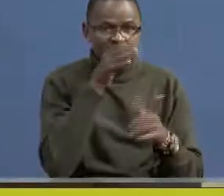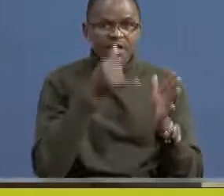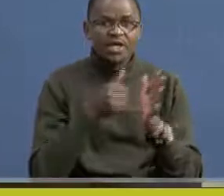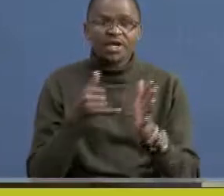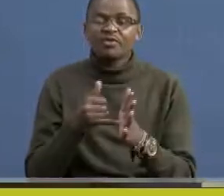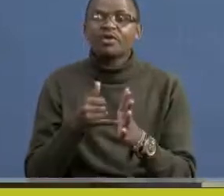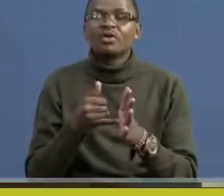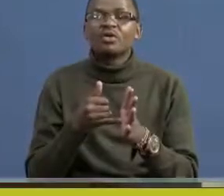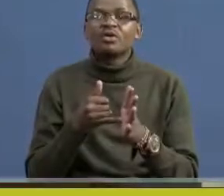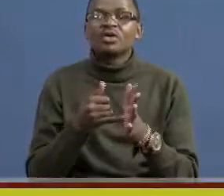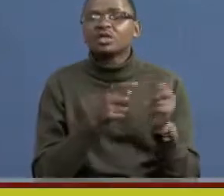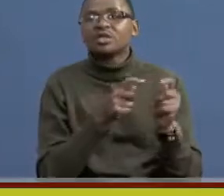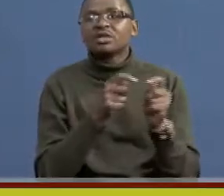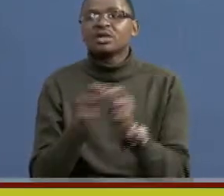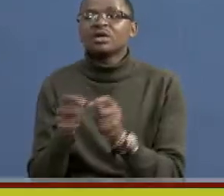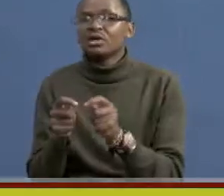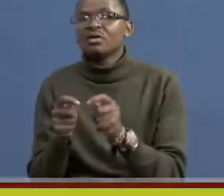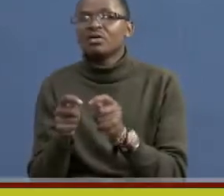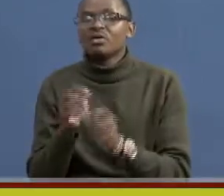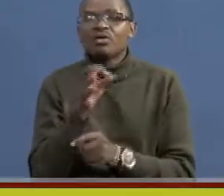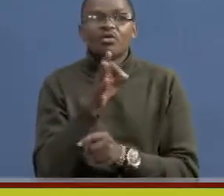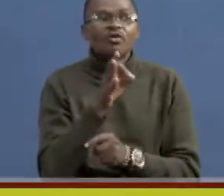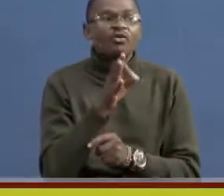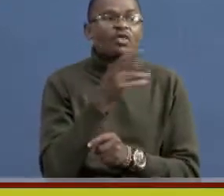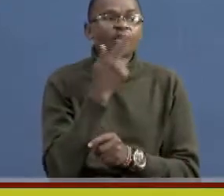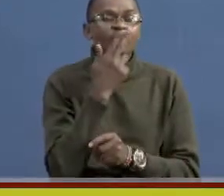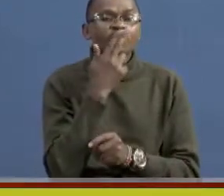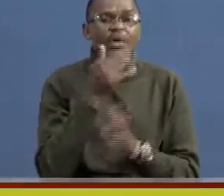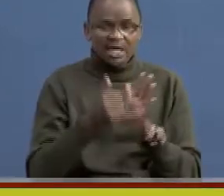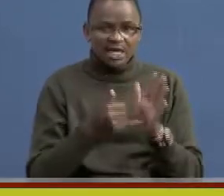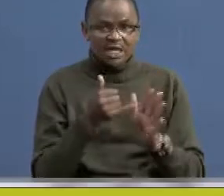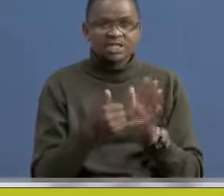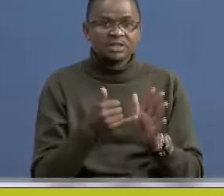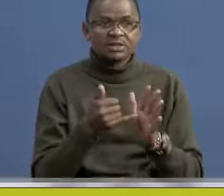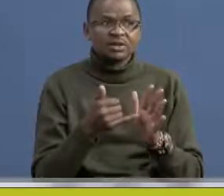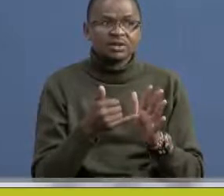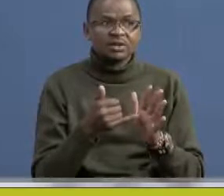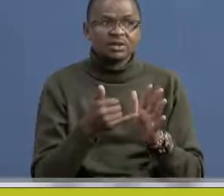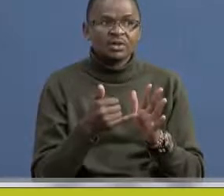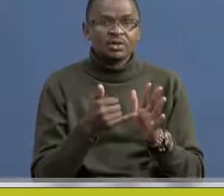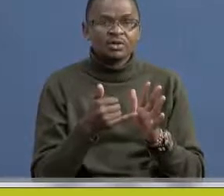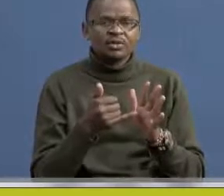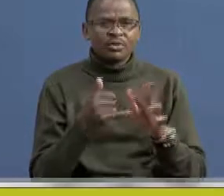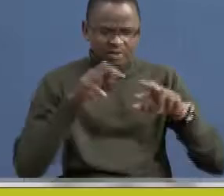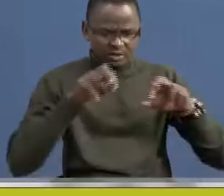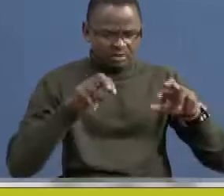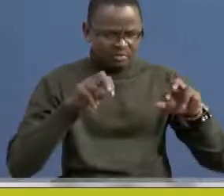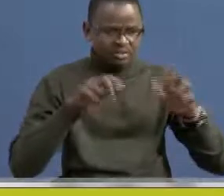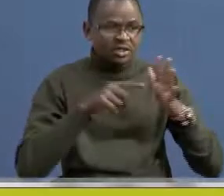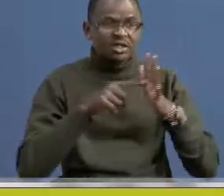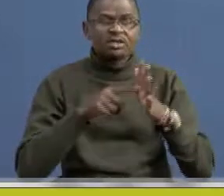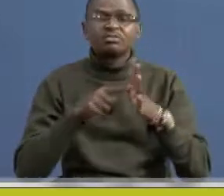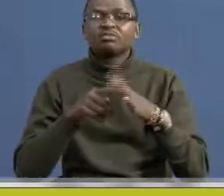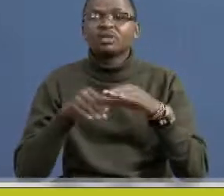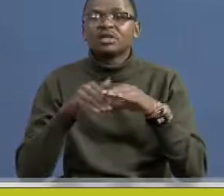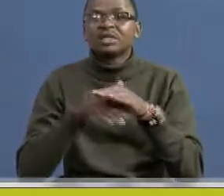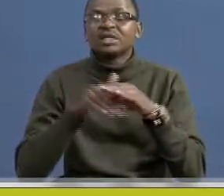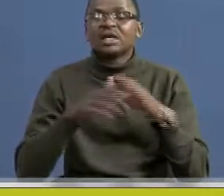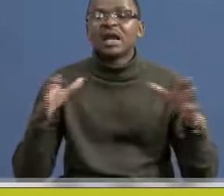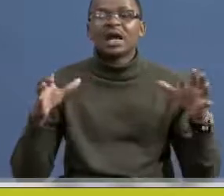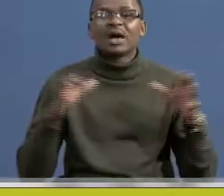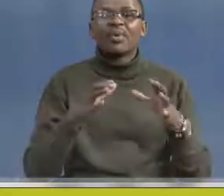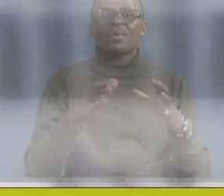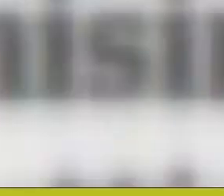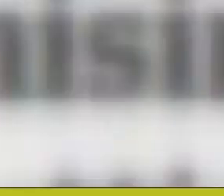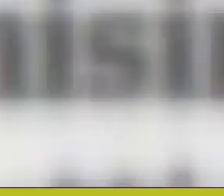in transformation of the tobacco industry space. Watafiti na waandishi wa majarida ya matibabu katika makampuni ya